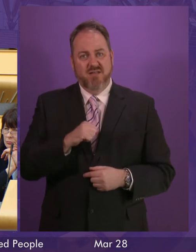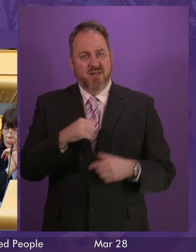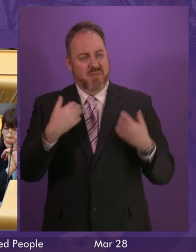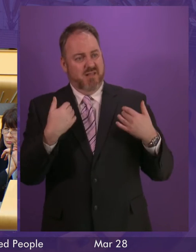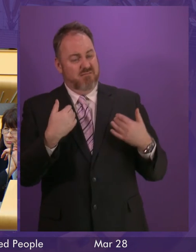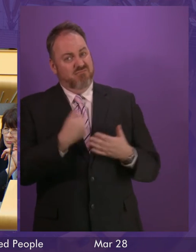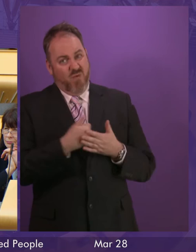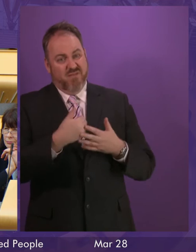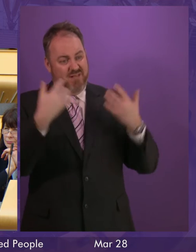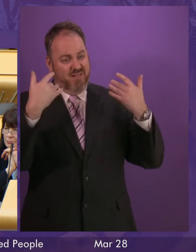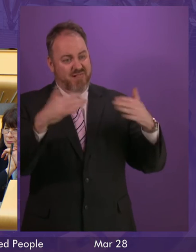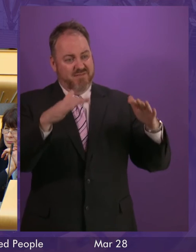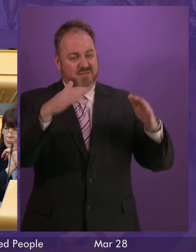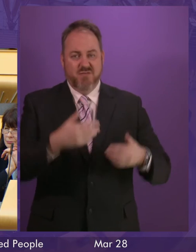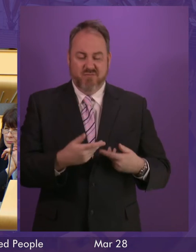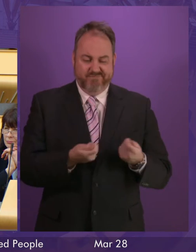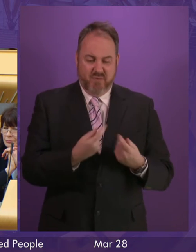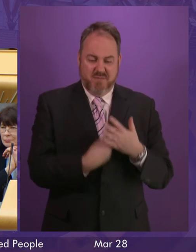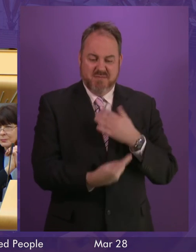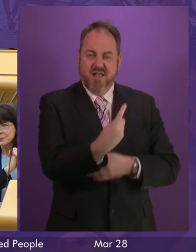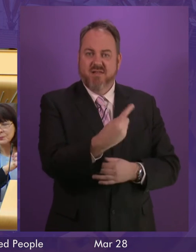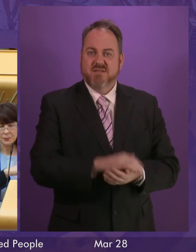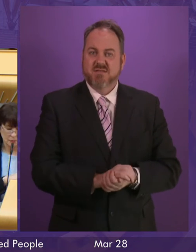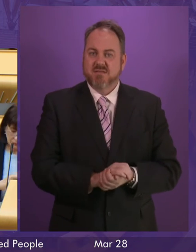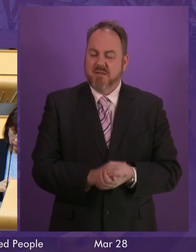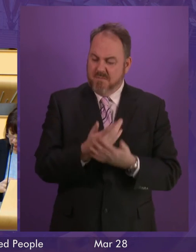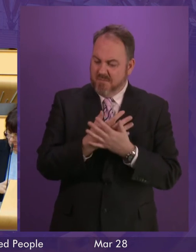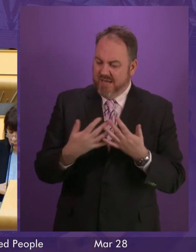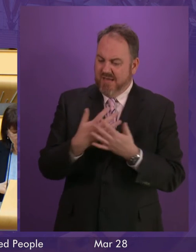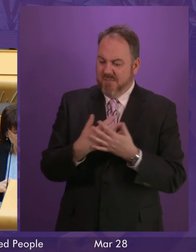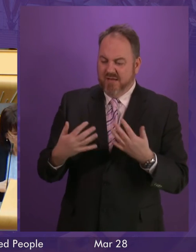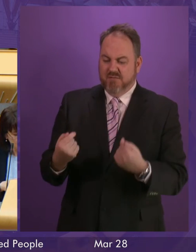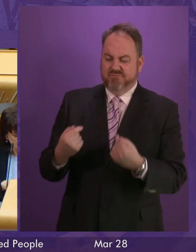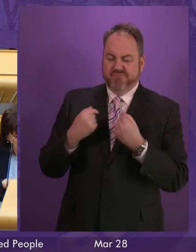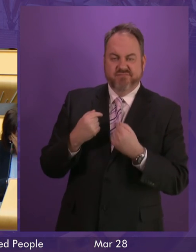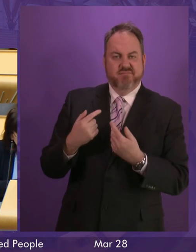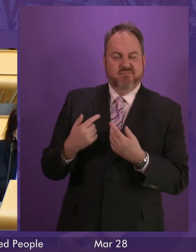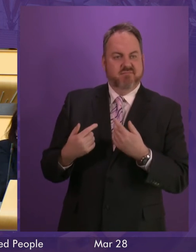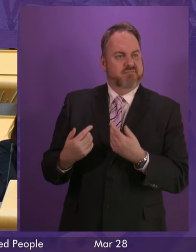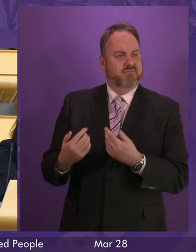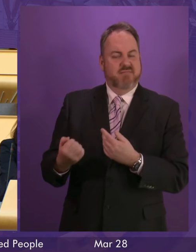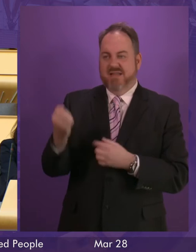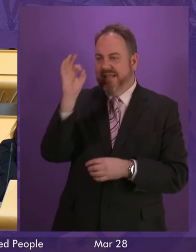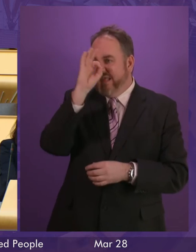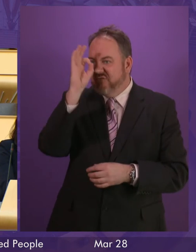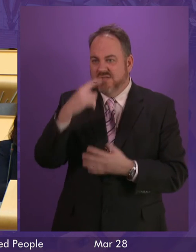Though that experience will not be universal, many will suffer ignorance about the barriers they might face or are